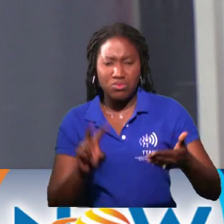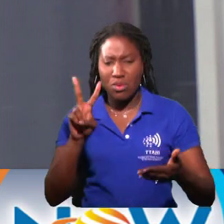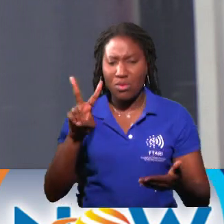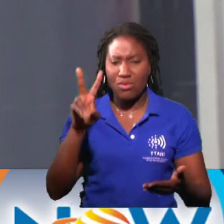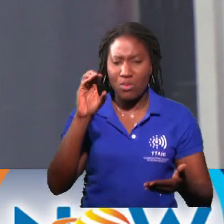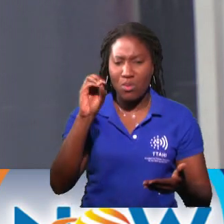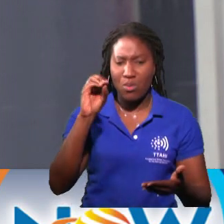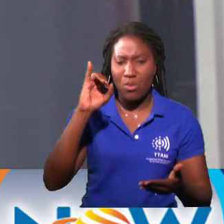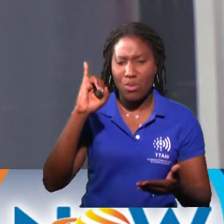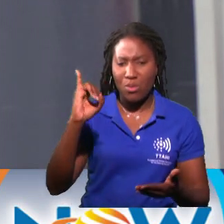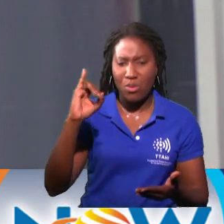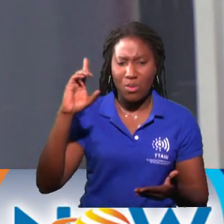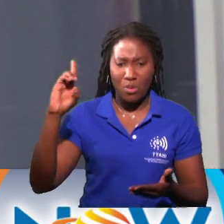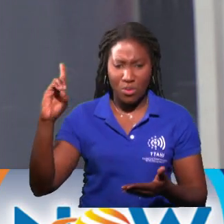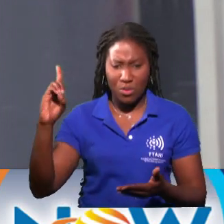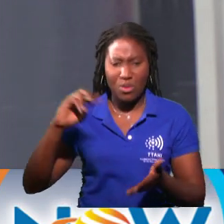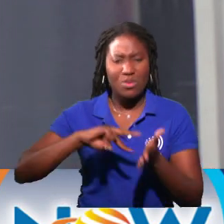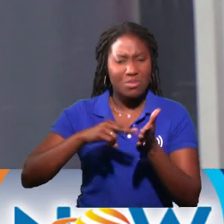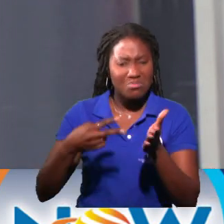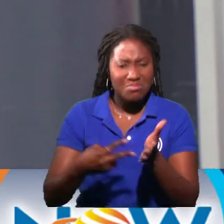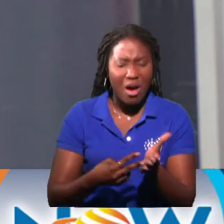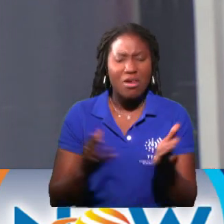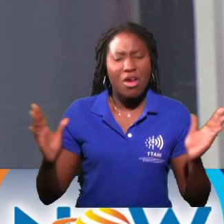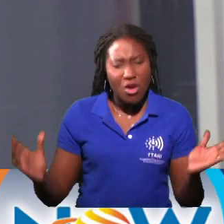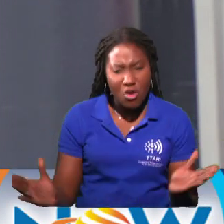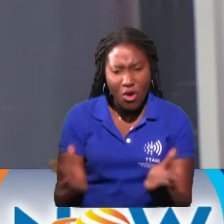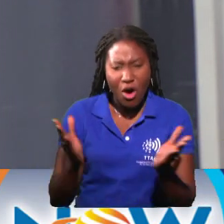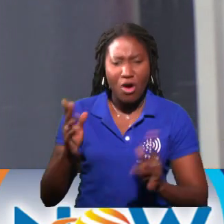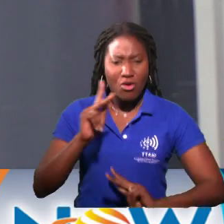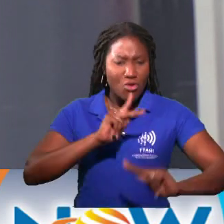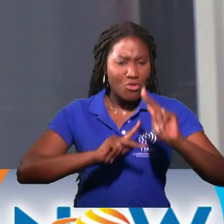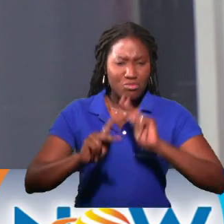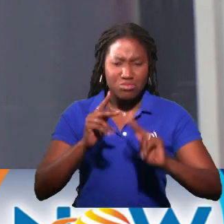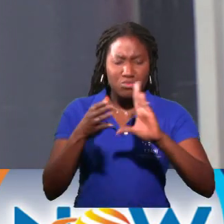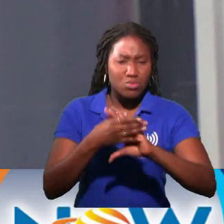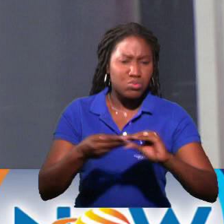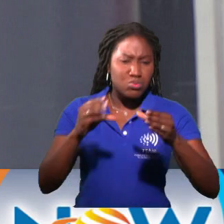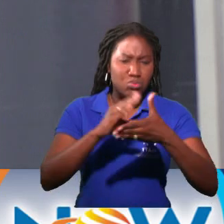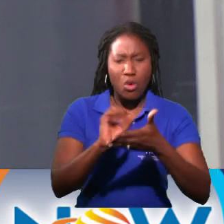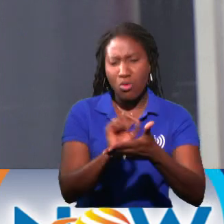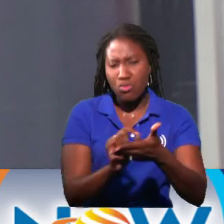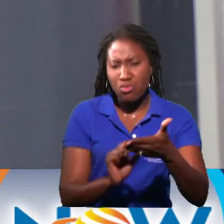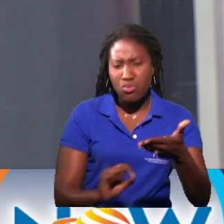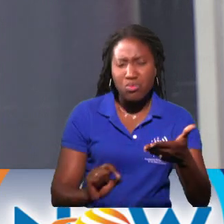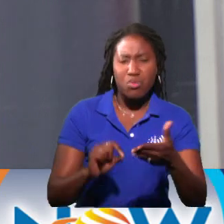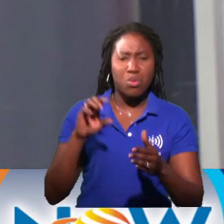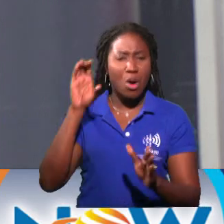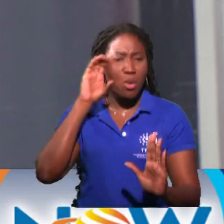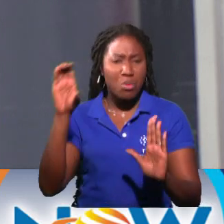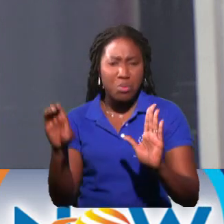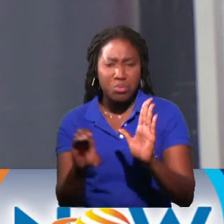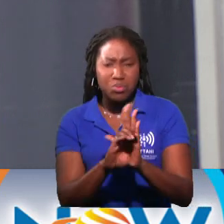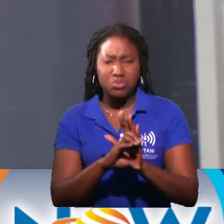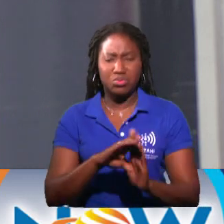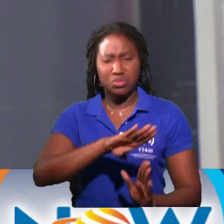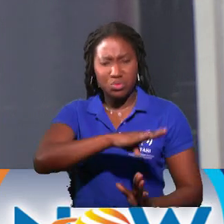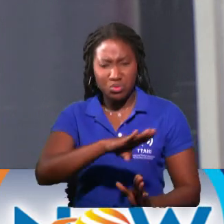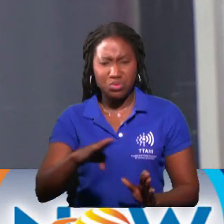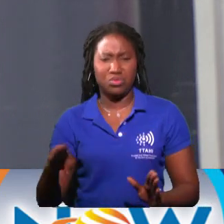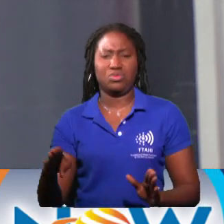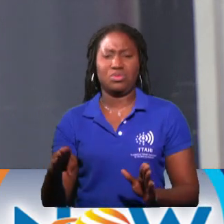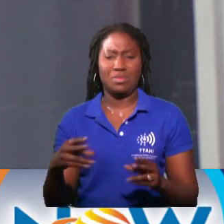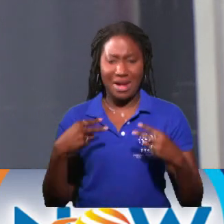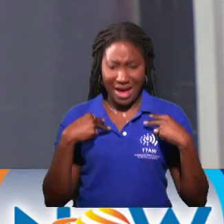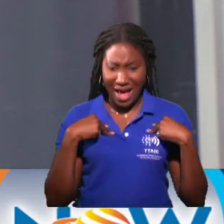and will be encouraged to write and draw and make collages based on the images that they see. There